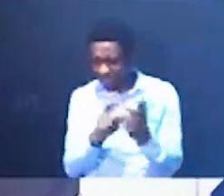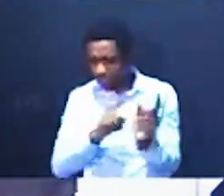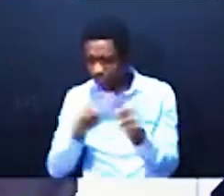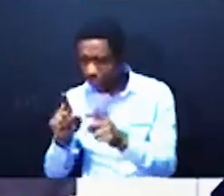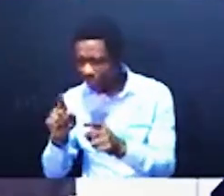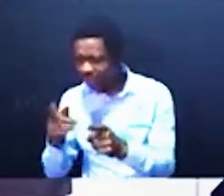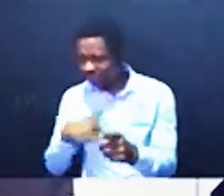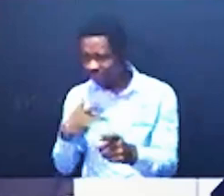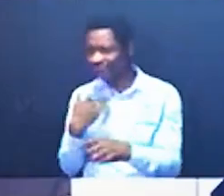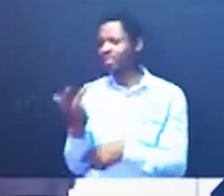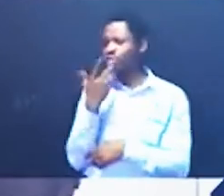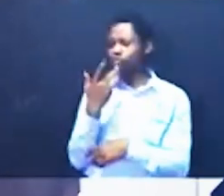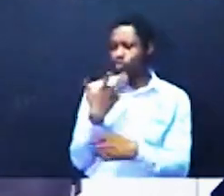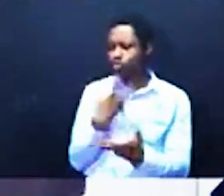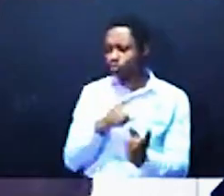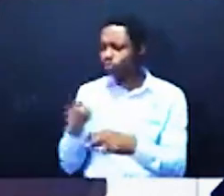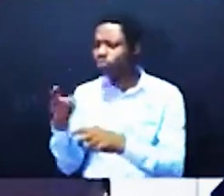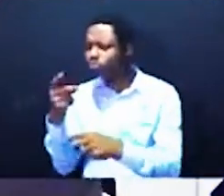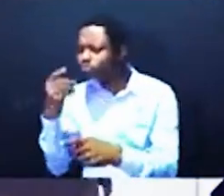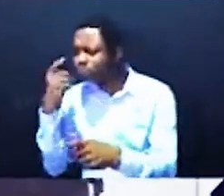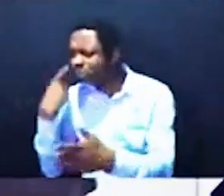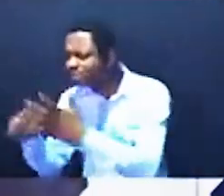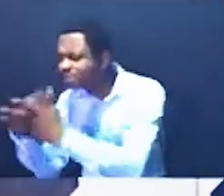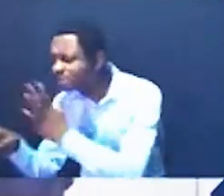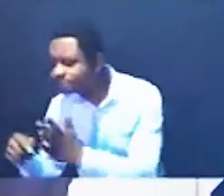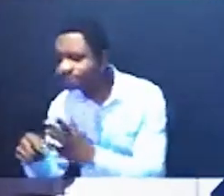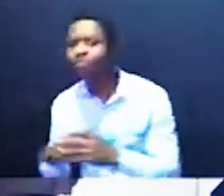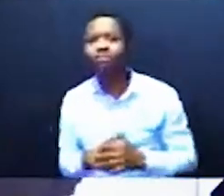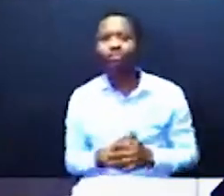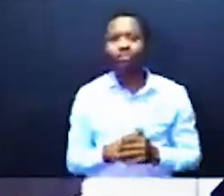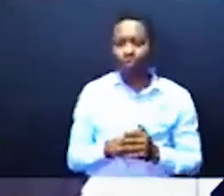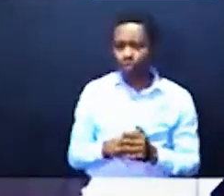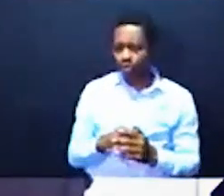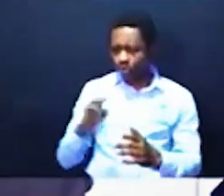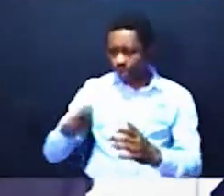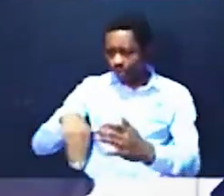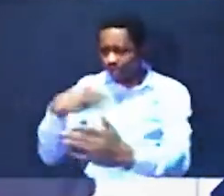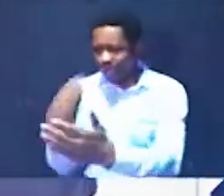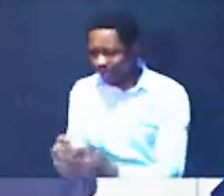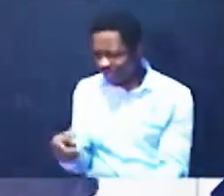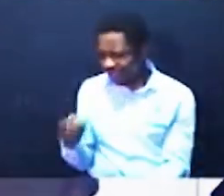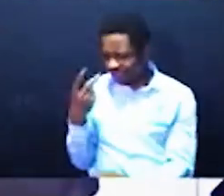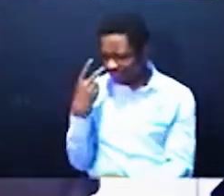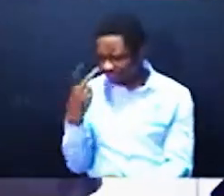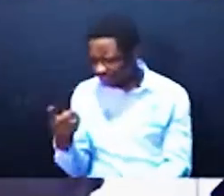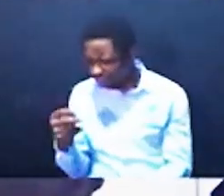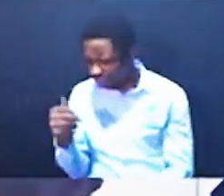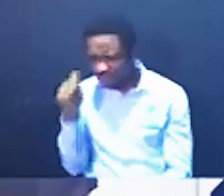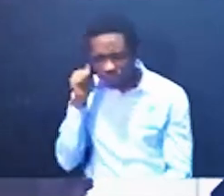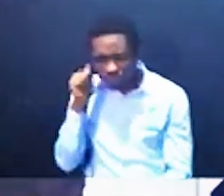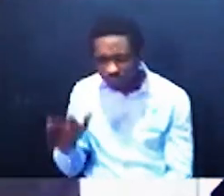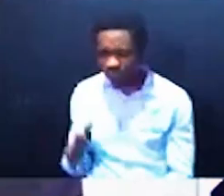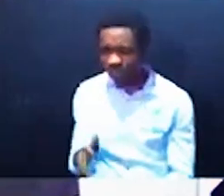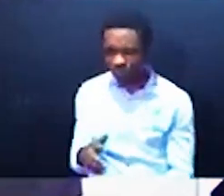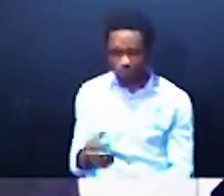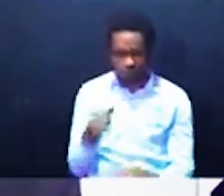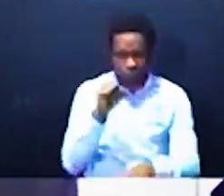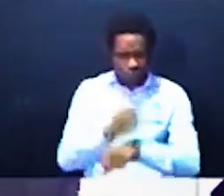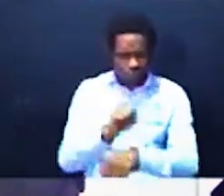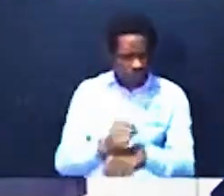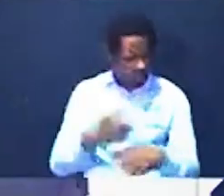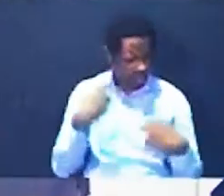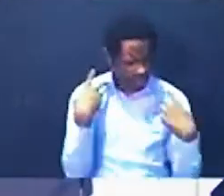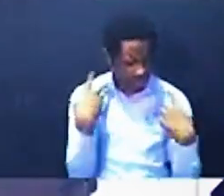me ho akọ na mankopie bibia. So when I got there, I saw this lady actually working very hard organizing the